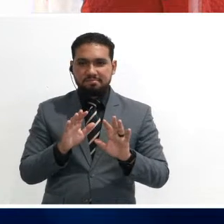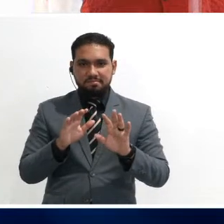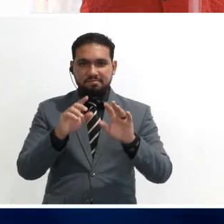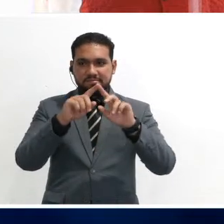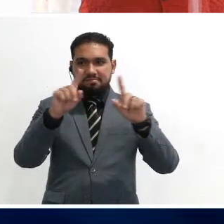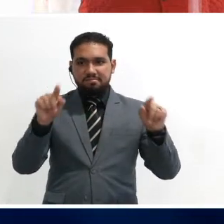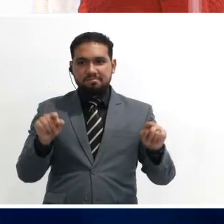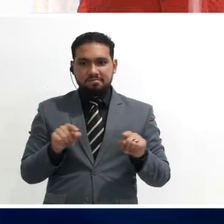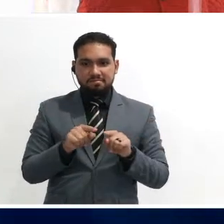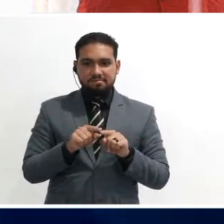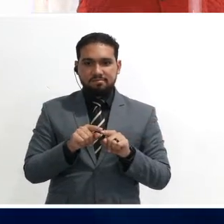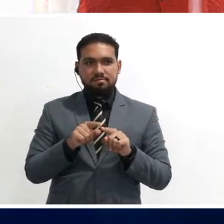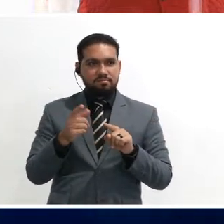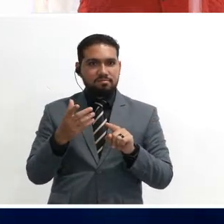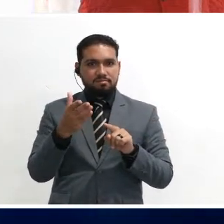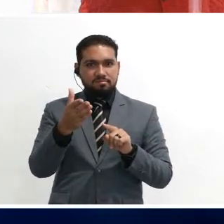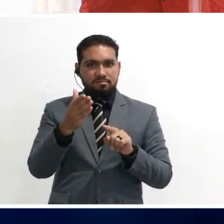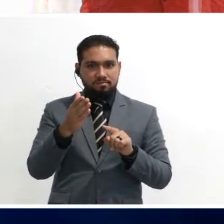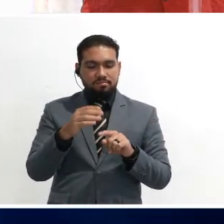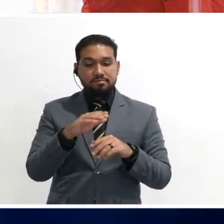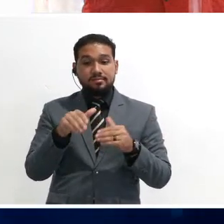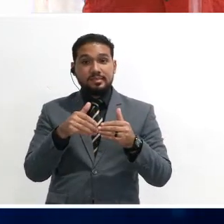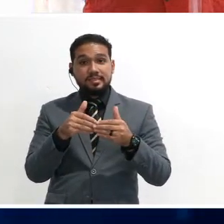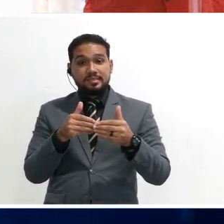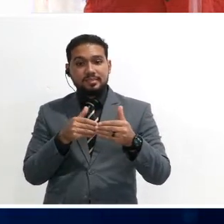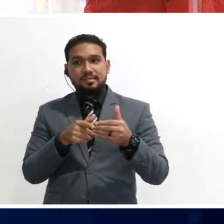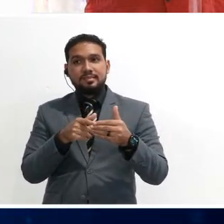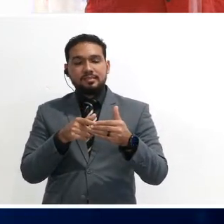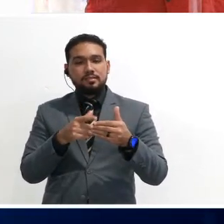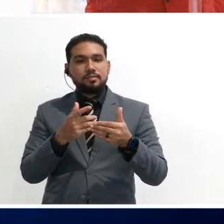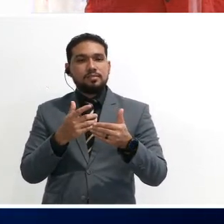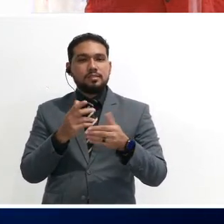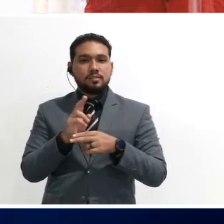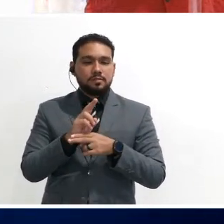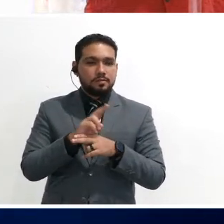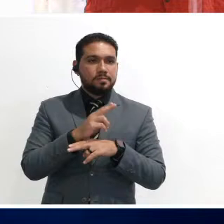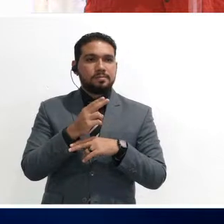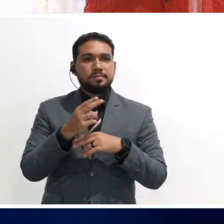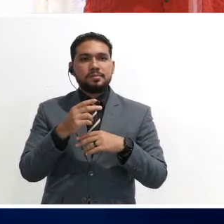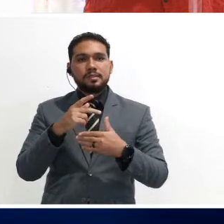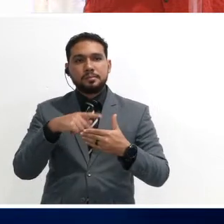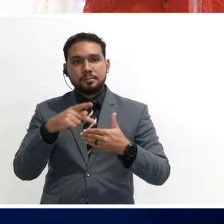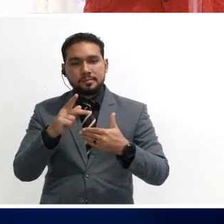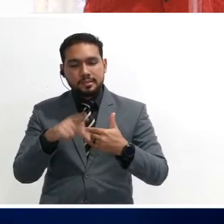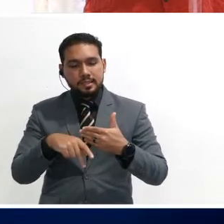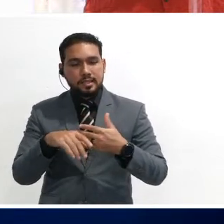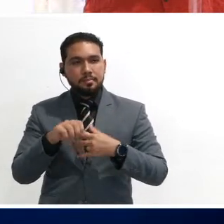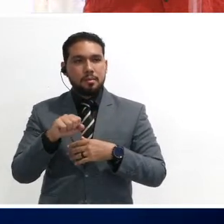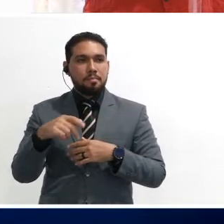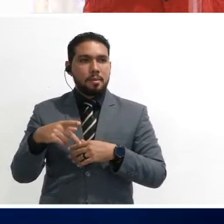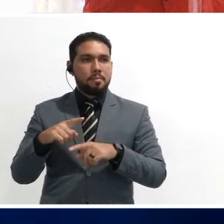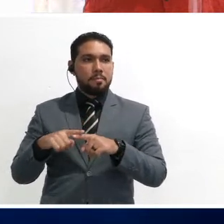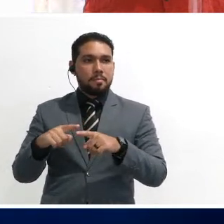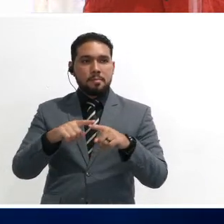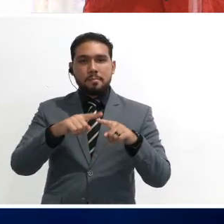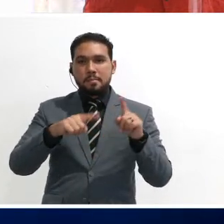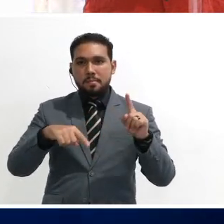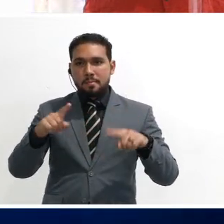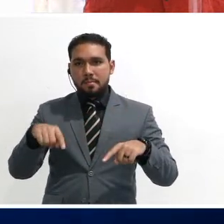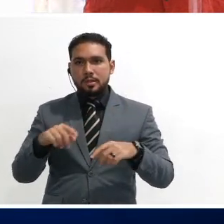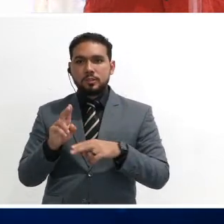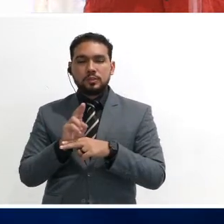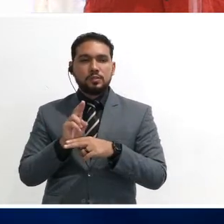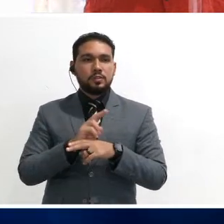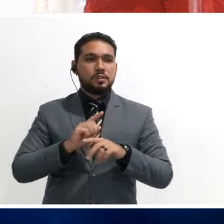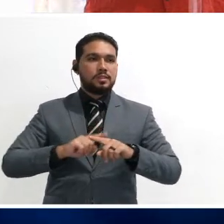Slightly different application, but again, essentially a computer in a package from a different company this time. And we can